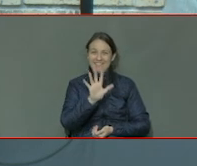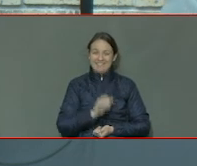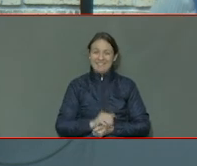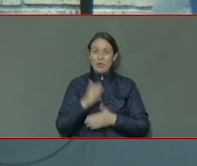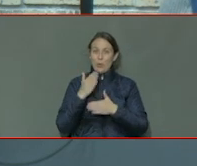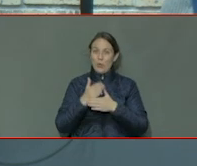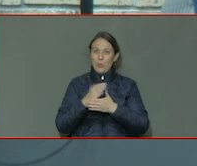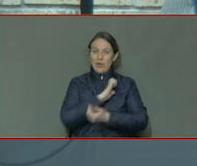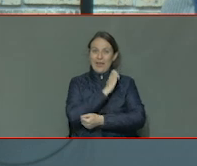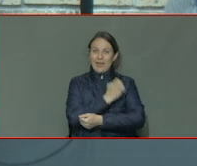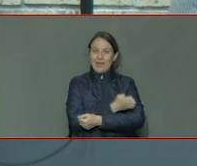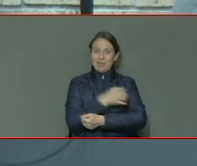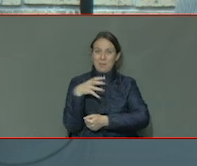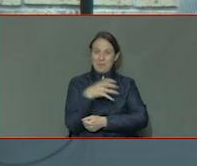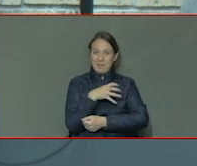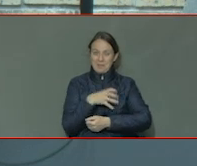and power.